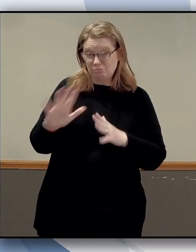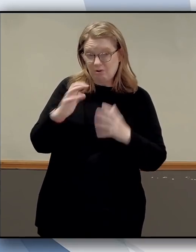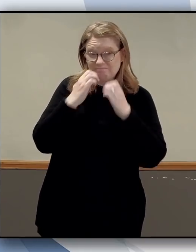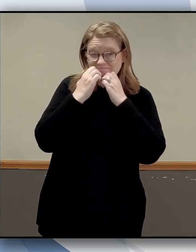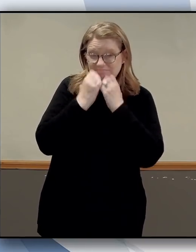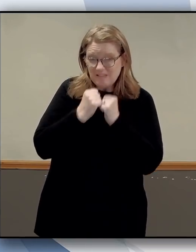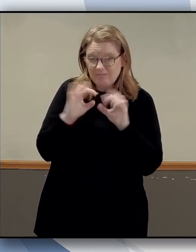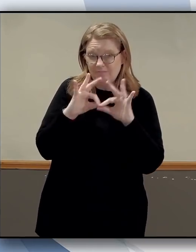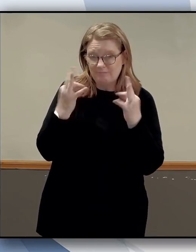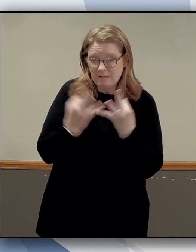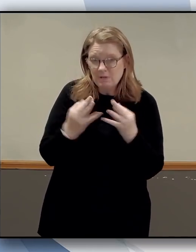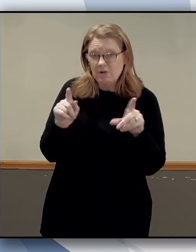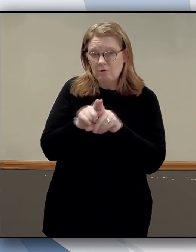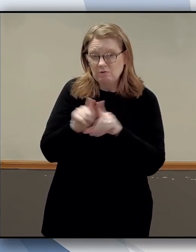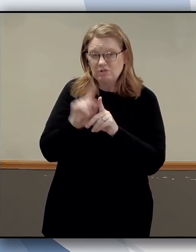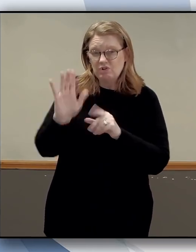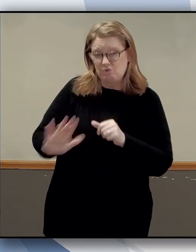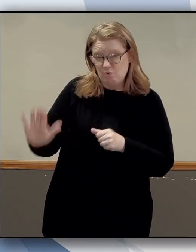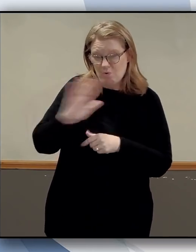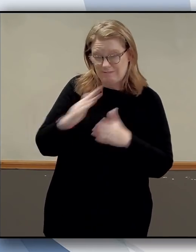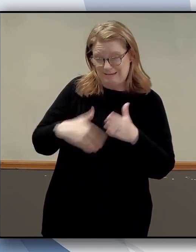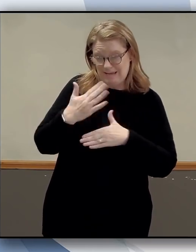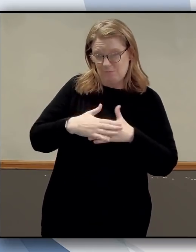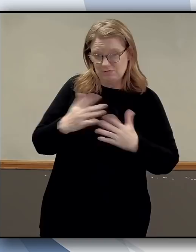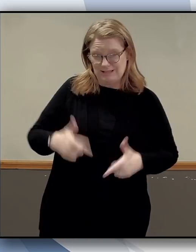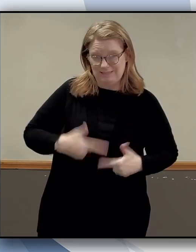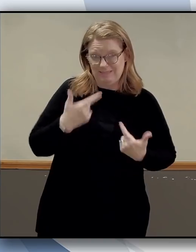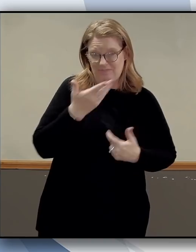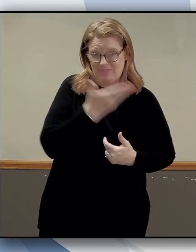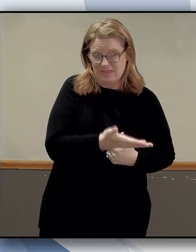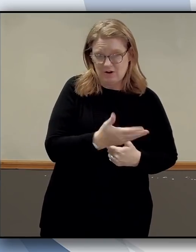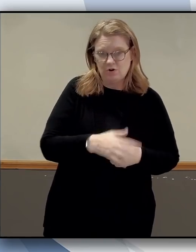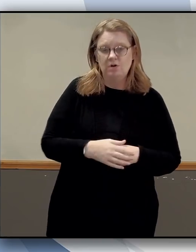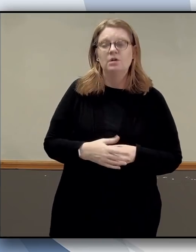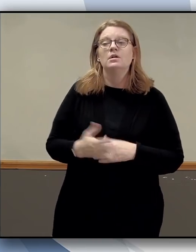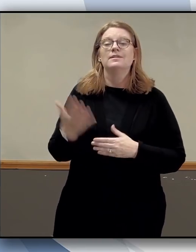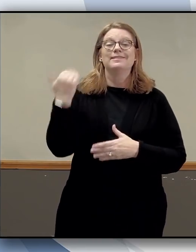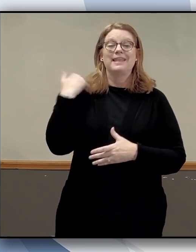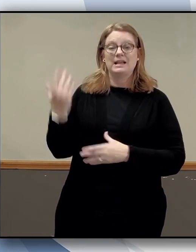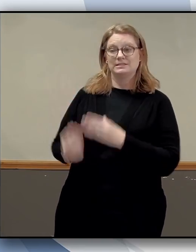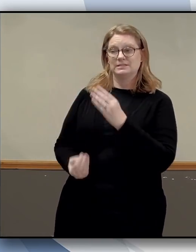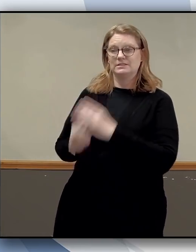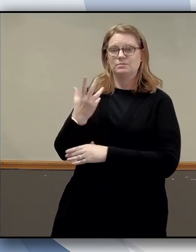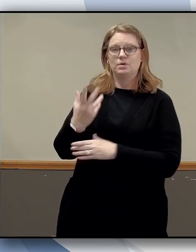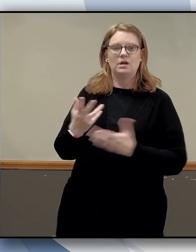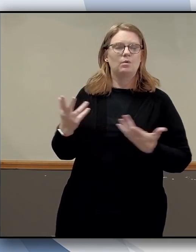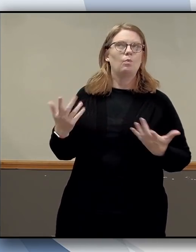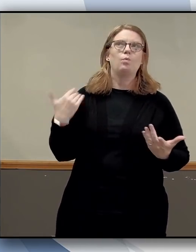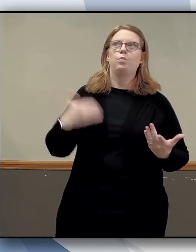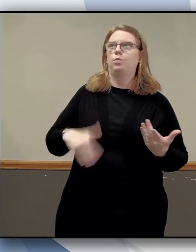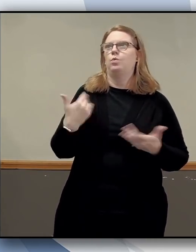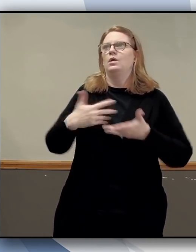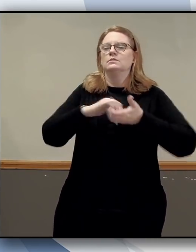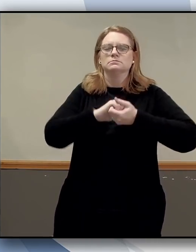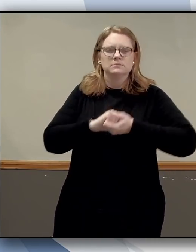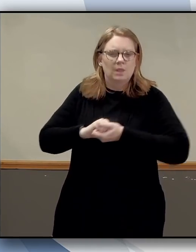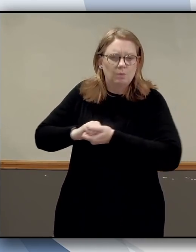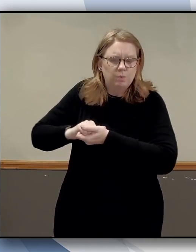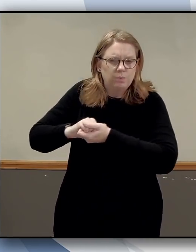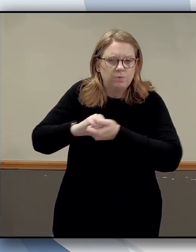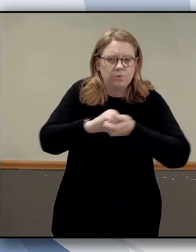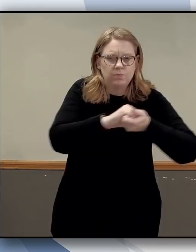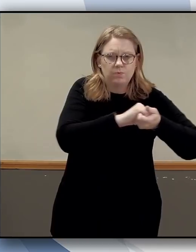in that facility. Last spring, we had a tremendous togetherness, and we need to